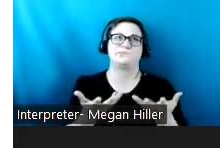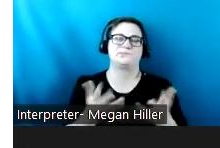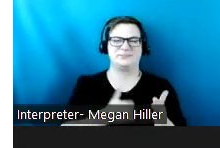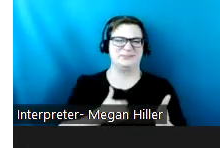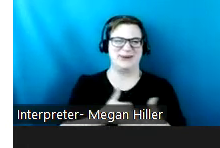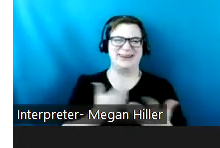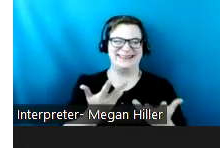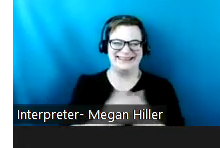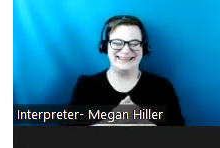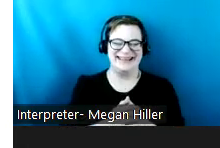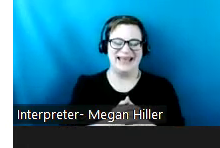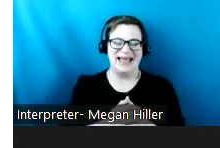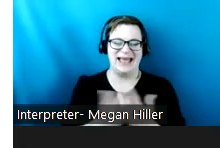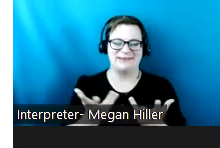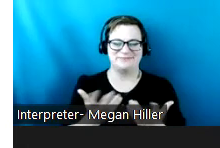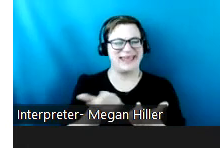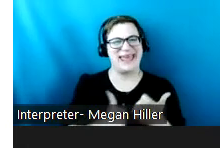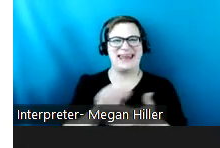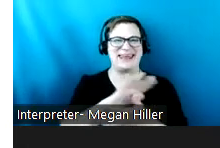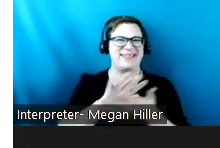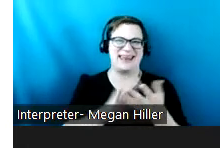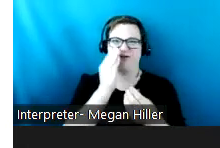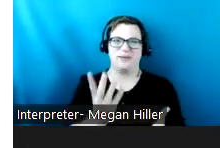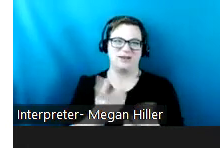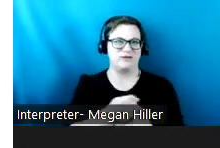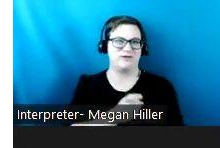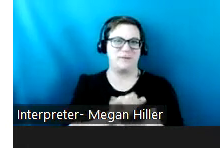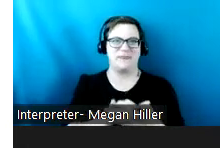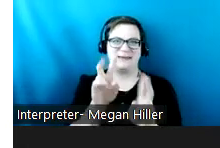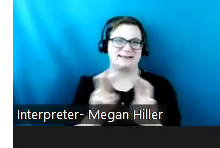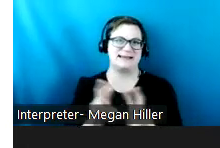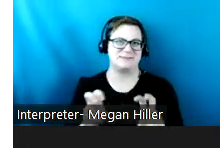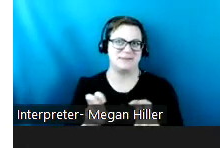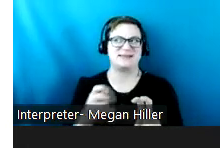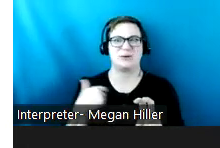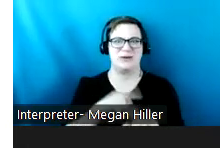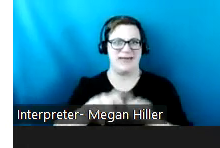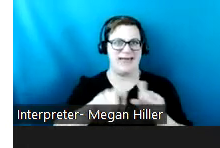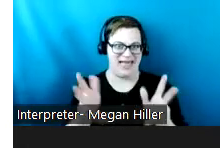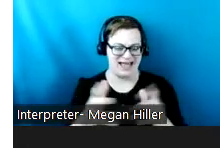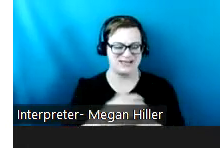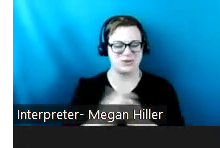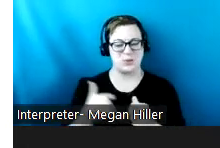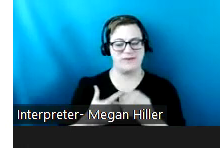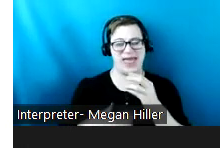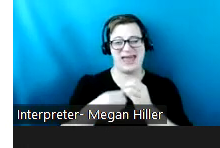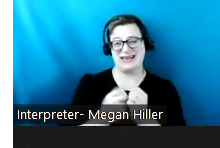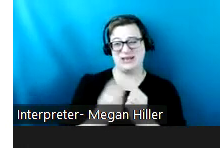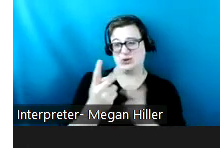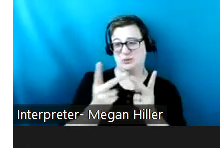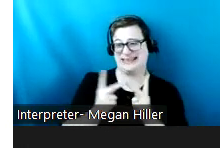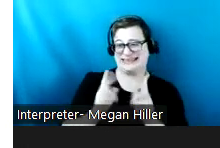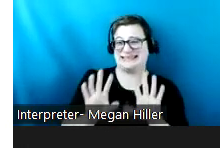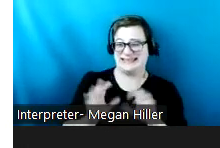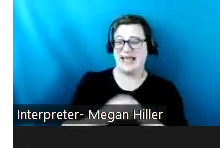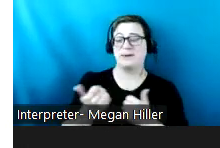any of those portions out of the assessment that have been asked. And so we've had it added in two places. And again, I'm going to try to